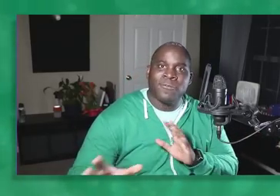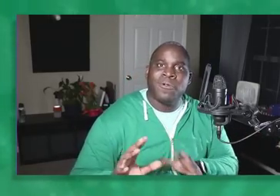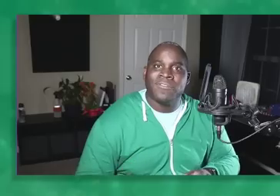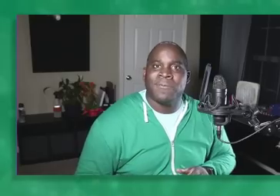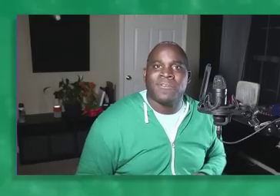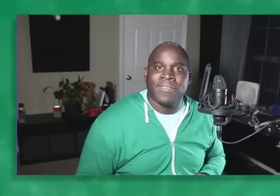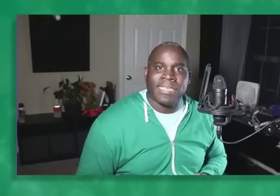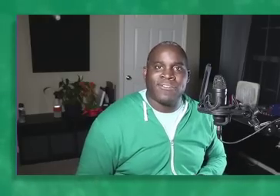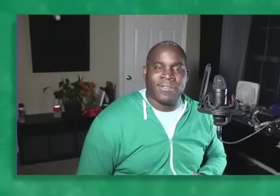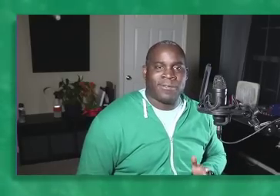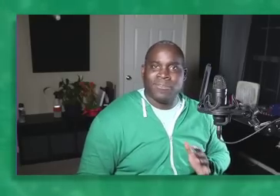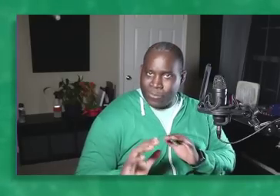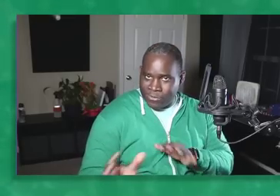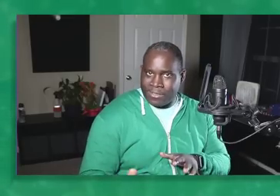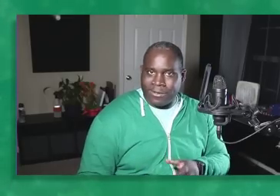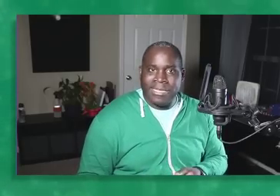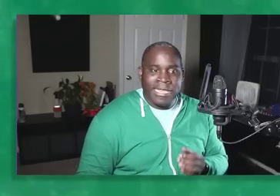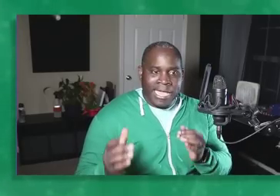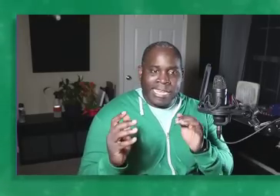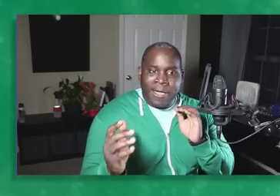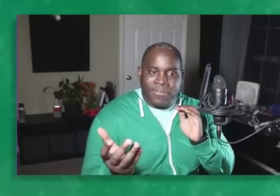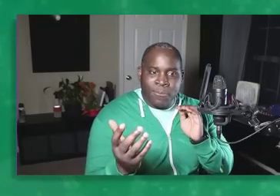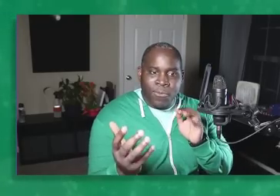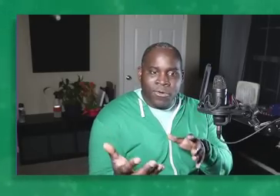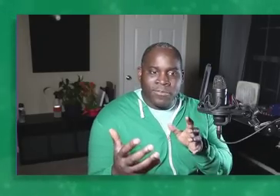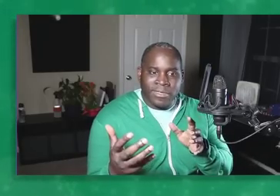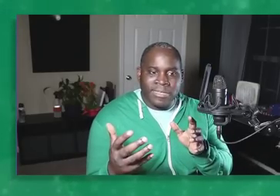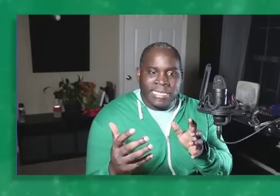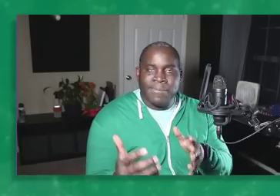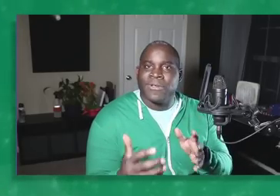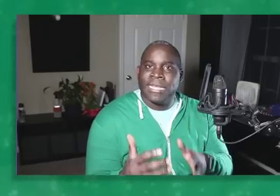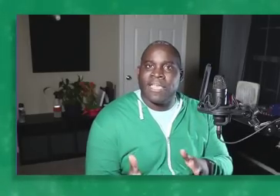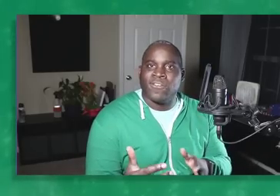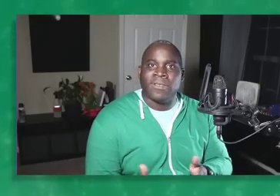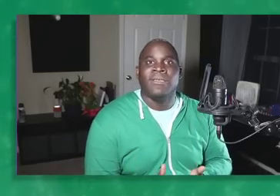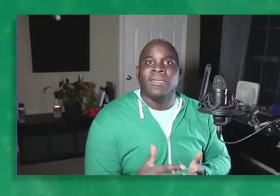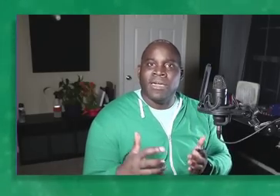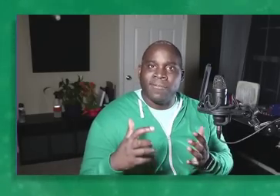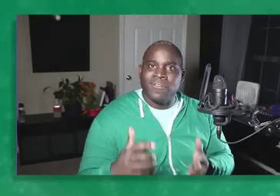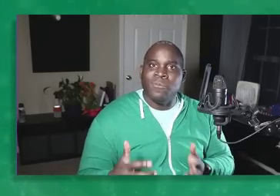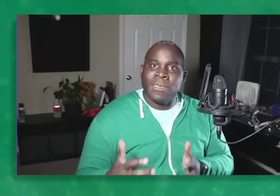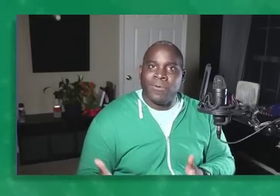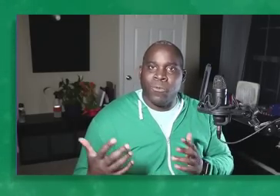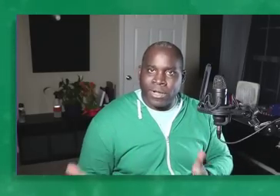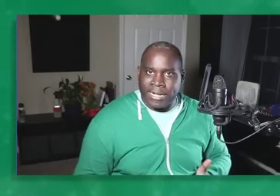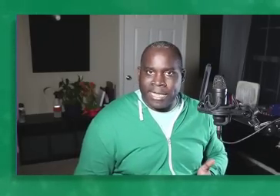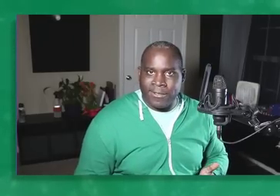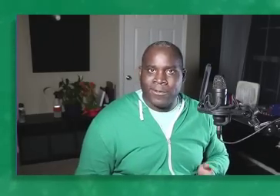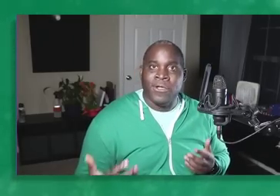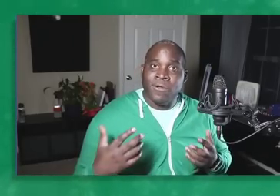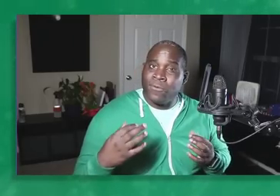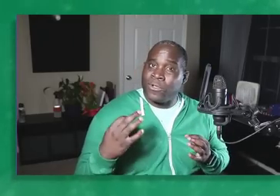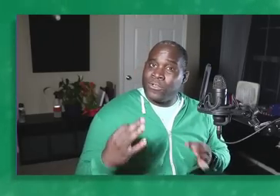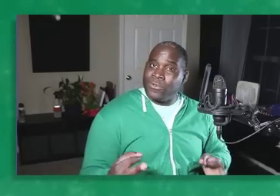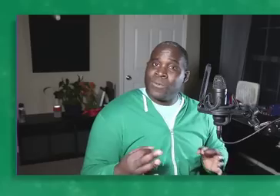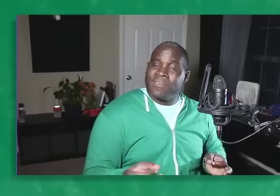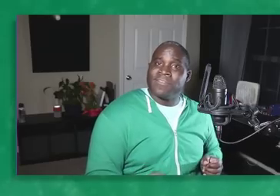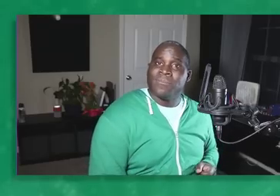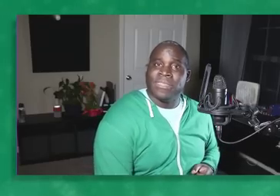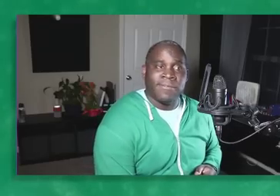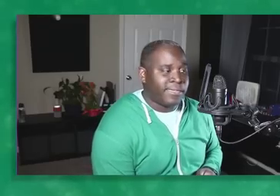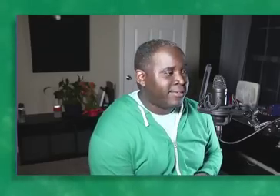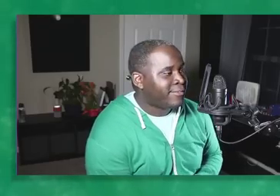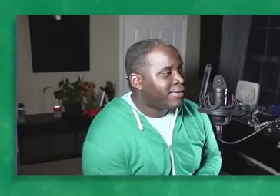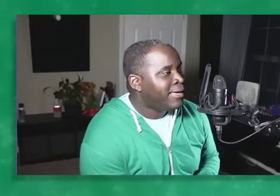past the words that we're saying each other. And now it's more of a deeper connection of two people working together for good